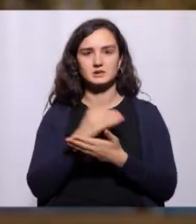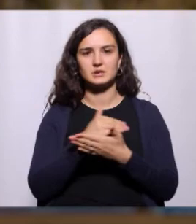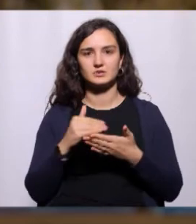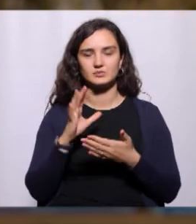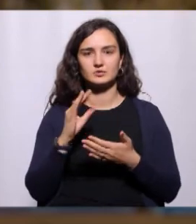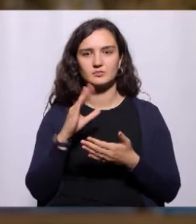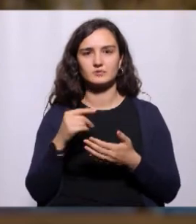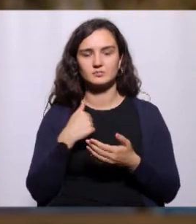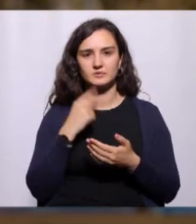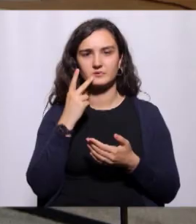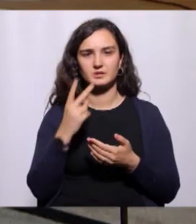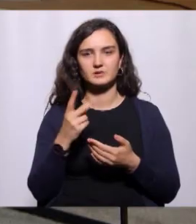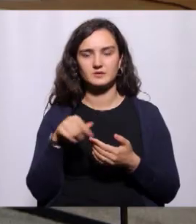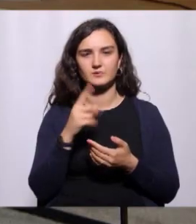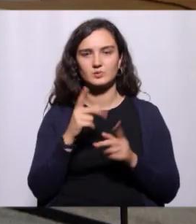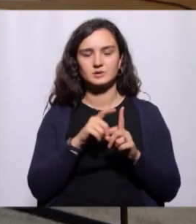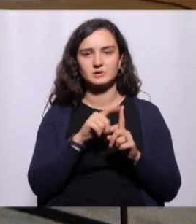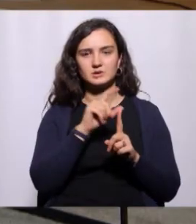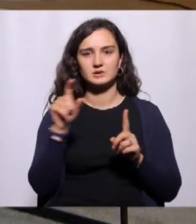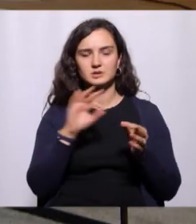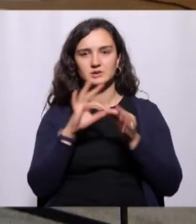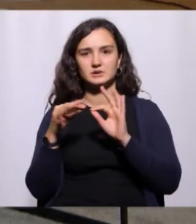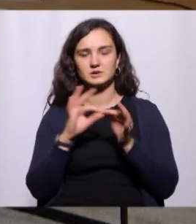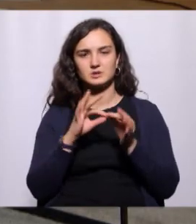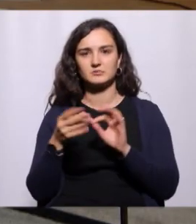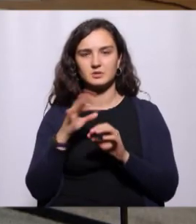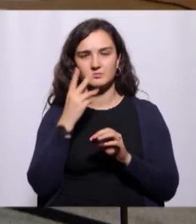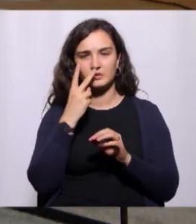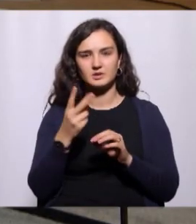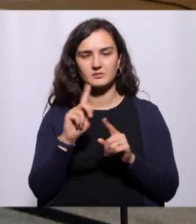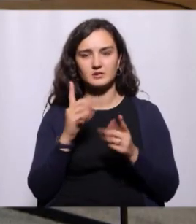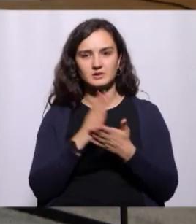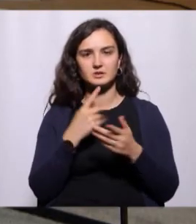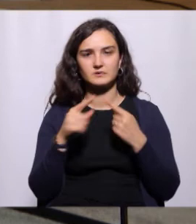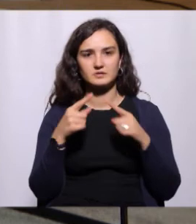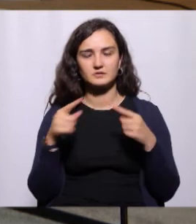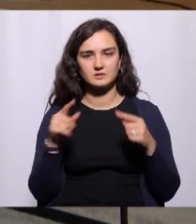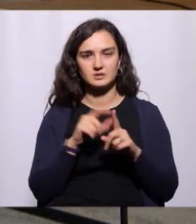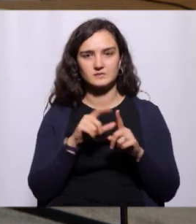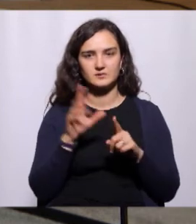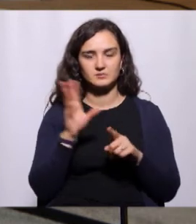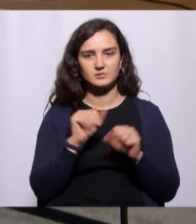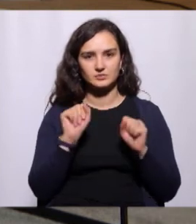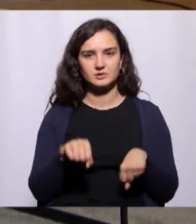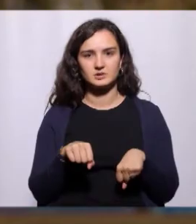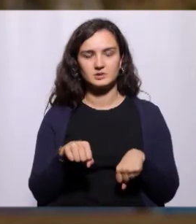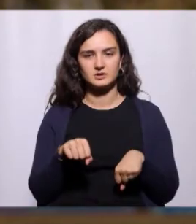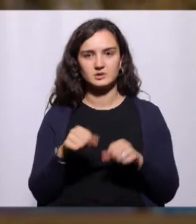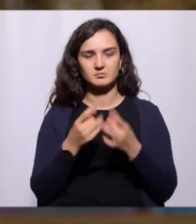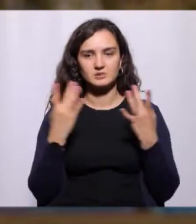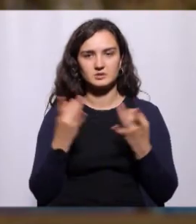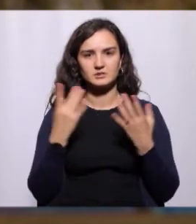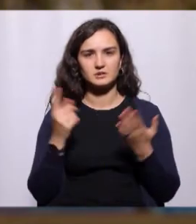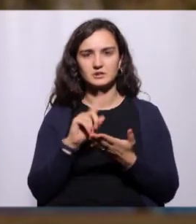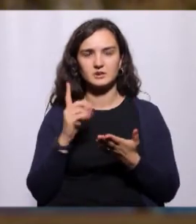Ms. Sophie, I see here two sentences, but I also see that there are some highlighted words. Can you explain to